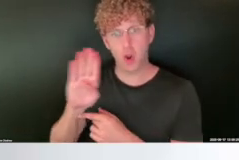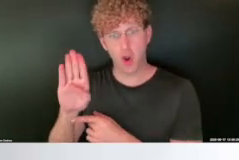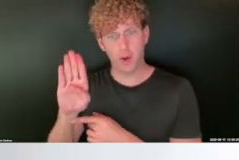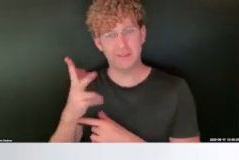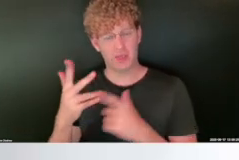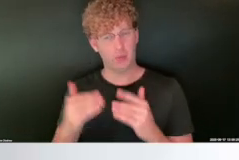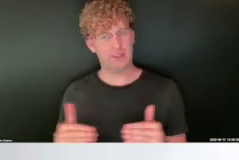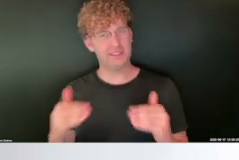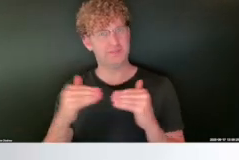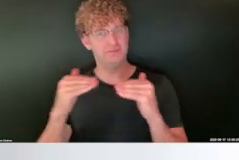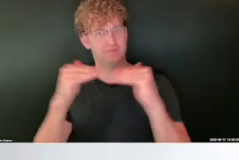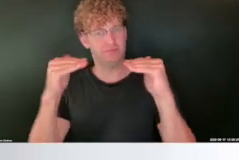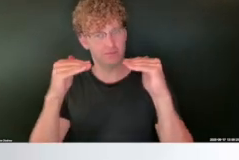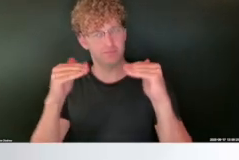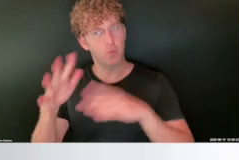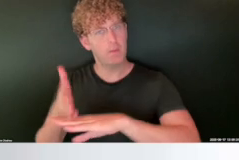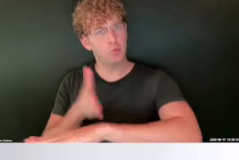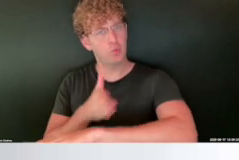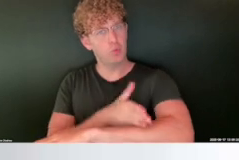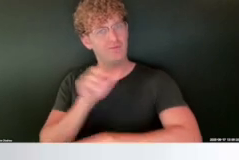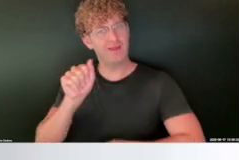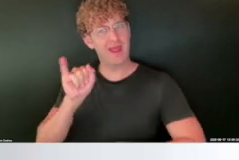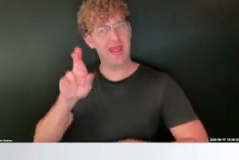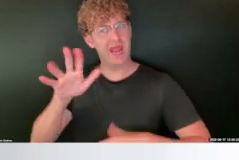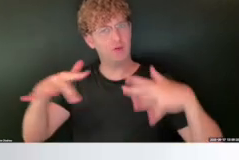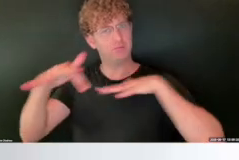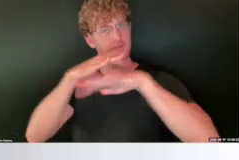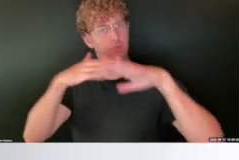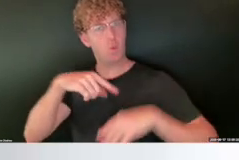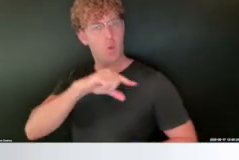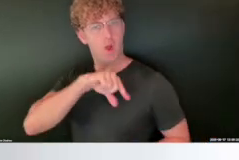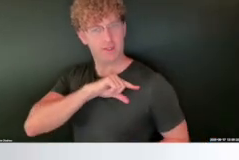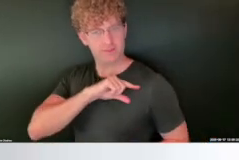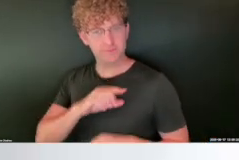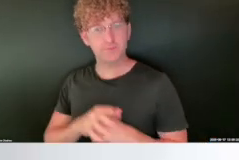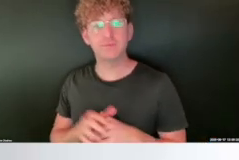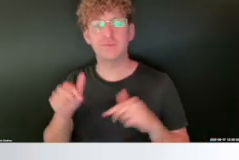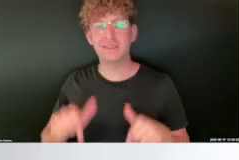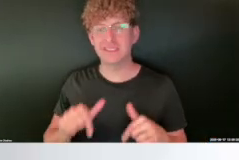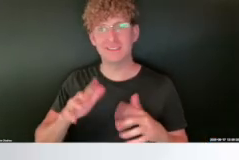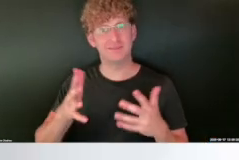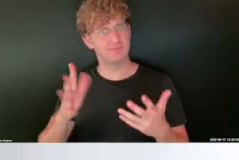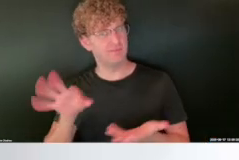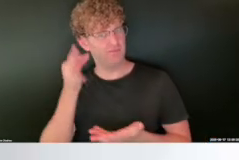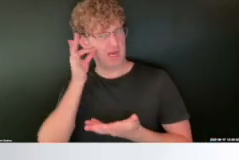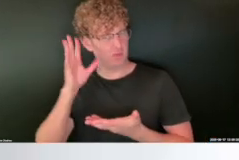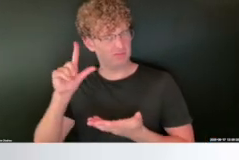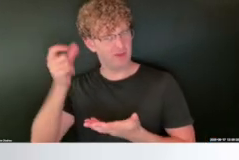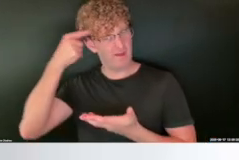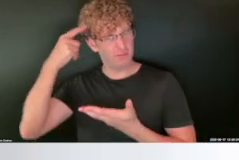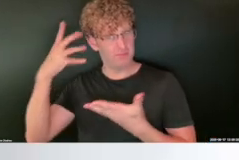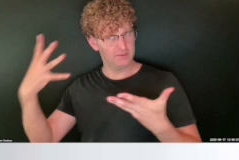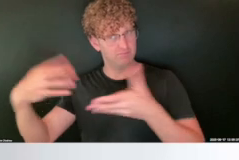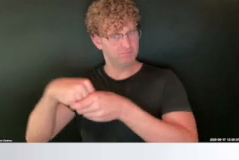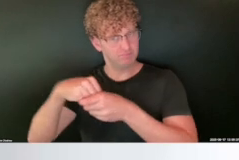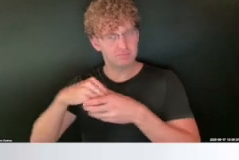quality. This is comprised of the federal government through the U.S. Environmental Protection Agency, or US